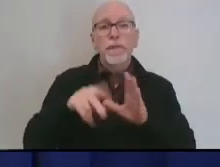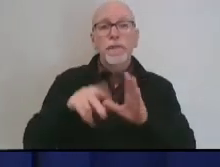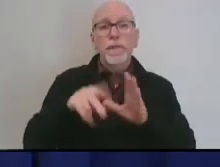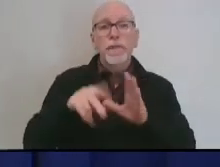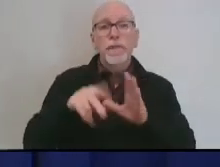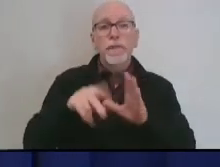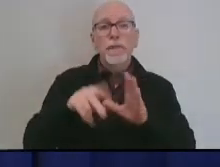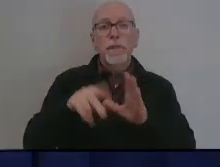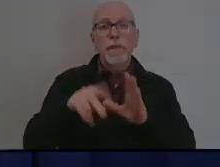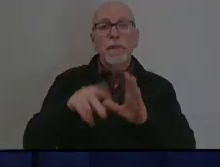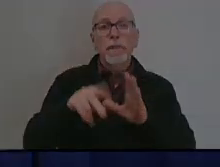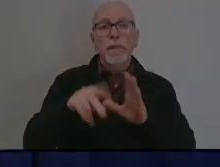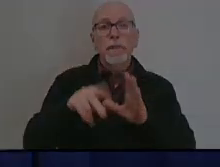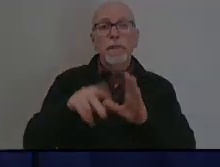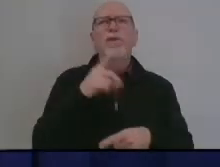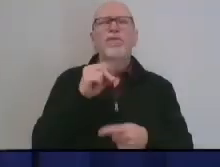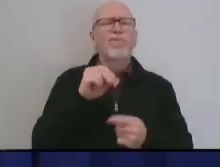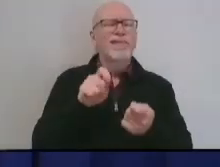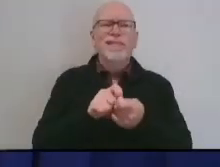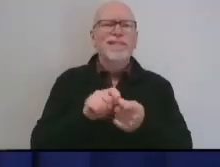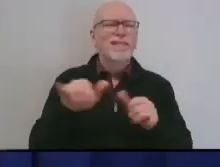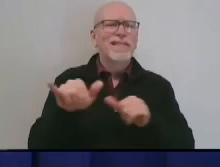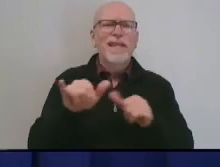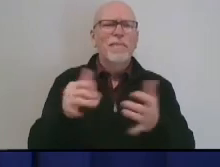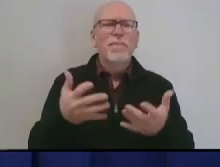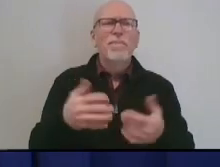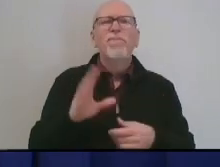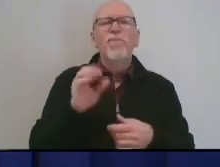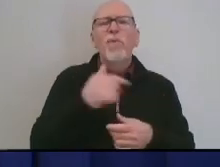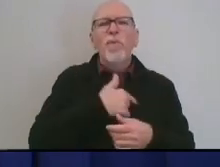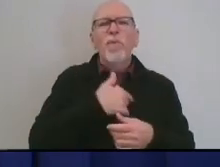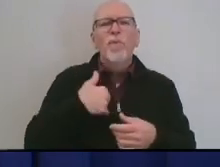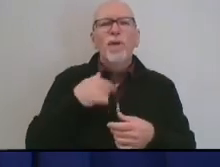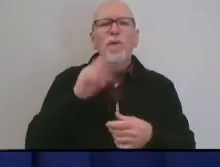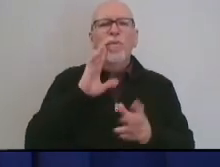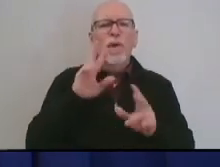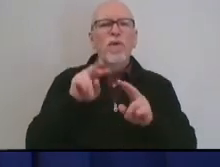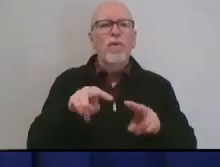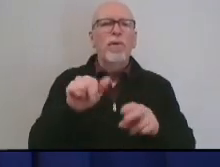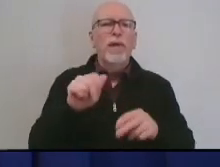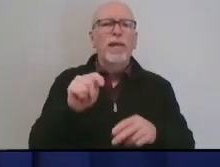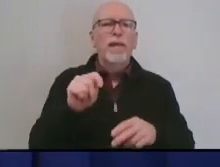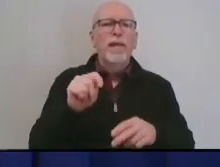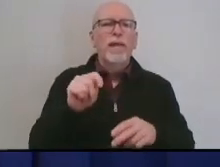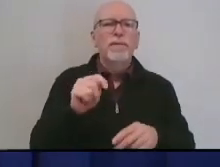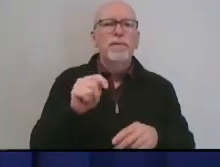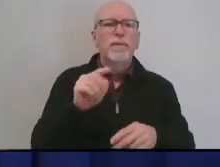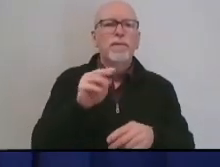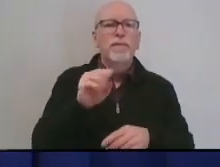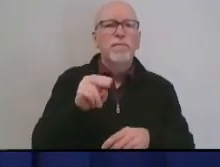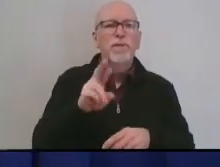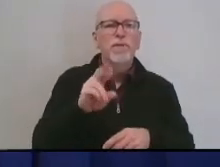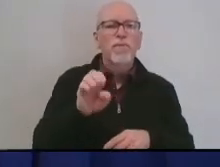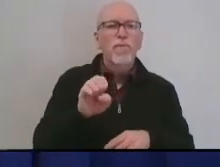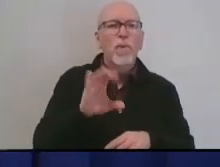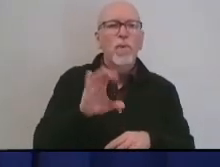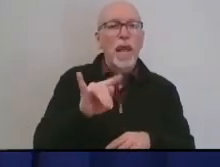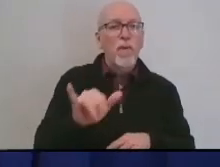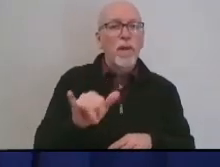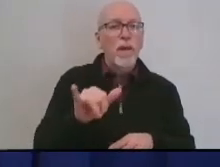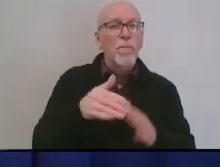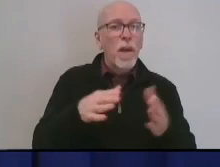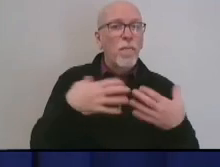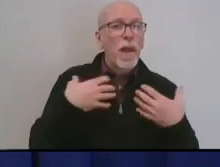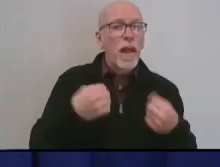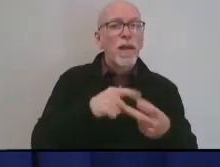that. So we're looking at Monroe County Public Health Department, Tippecanoe, at Marion